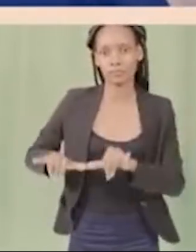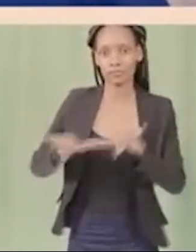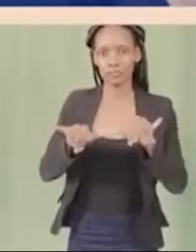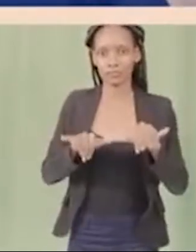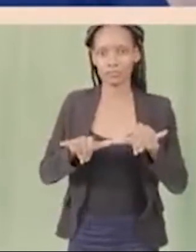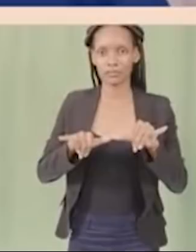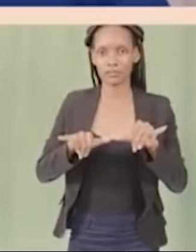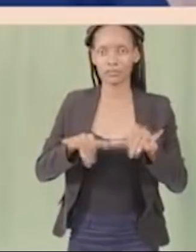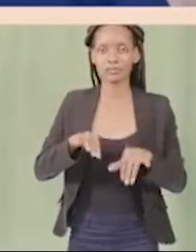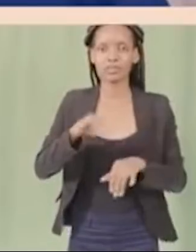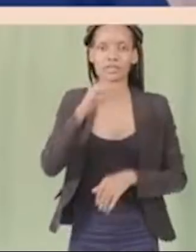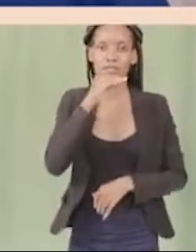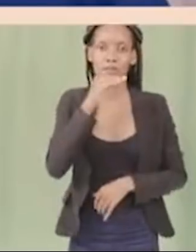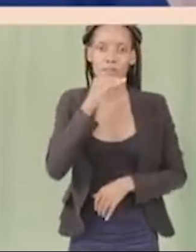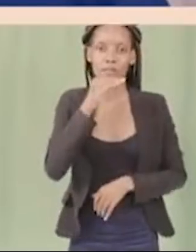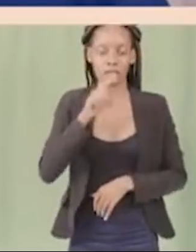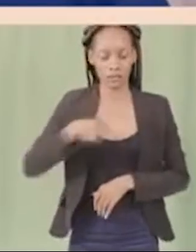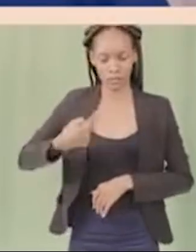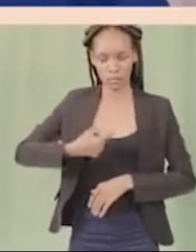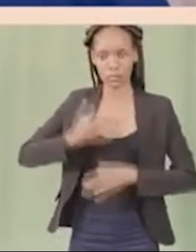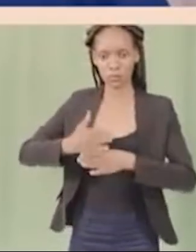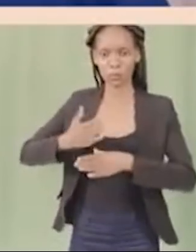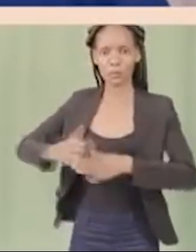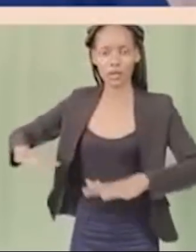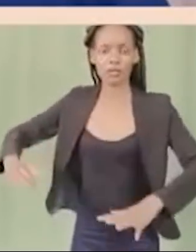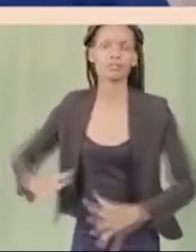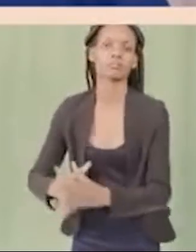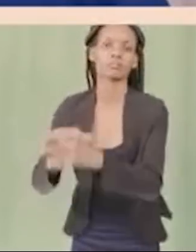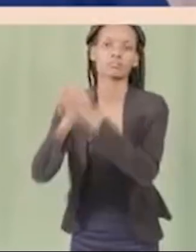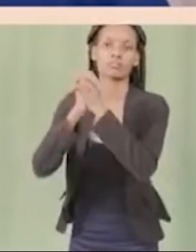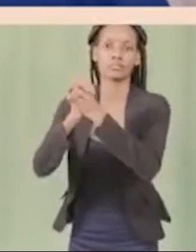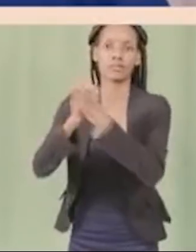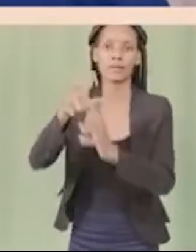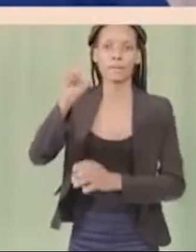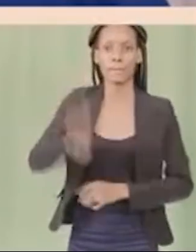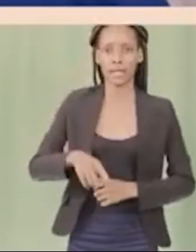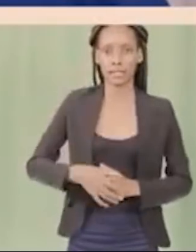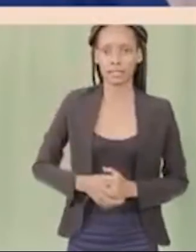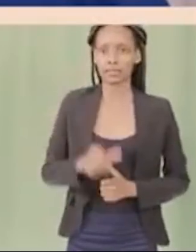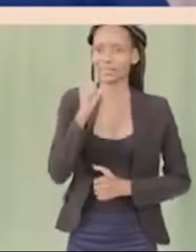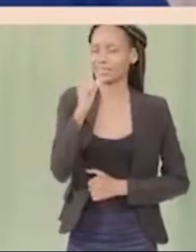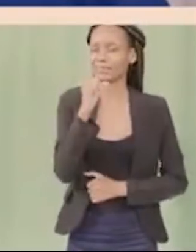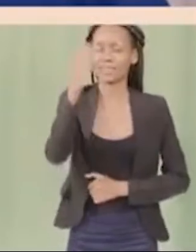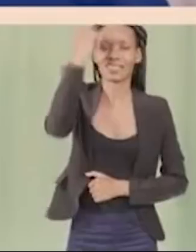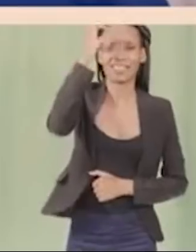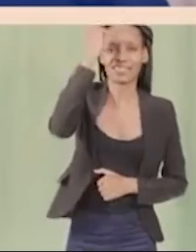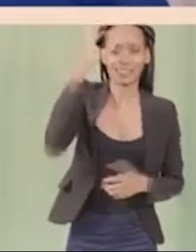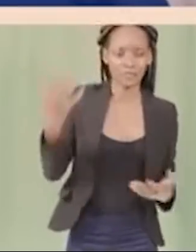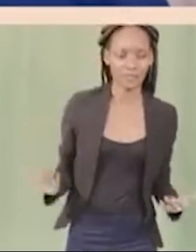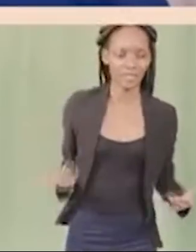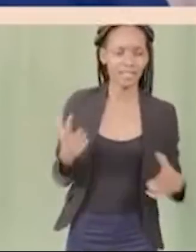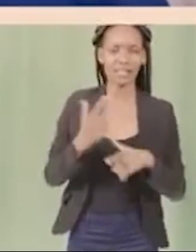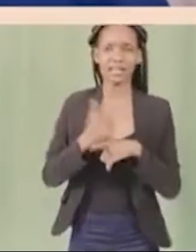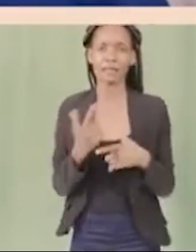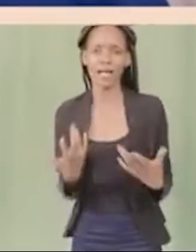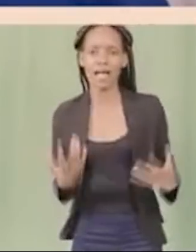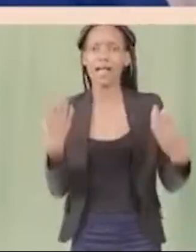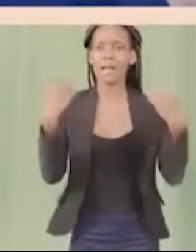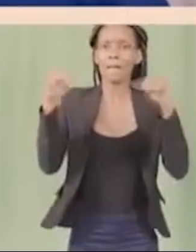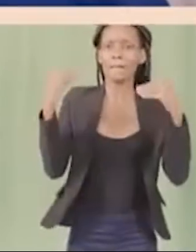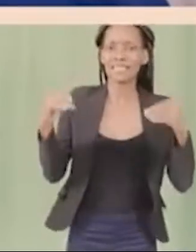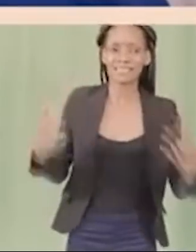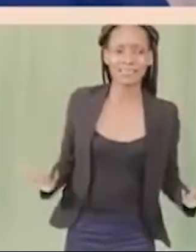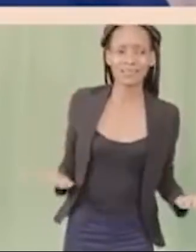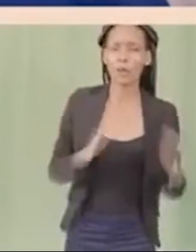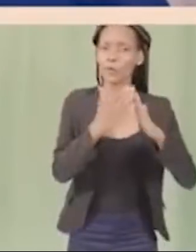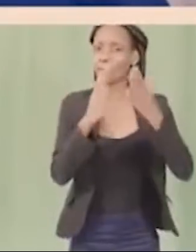that we must all work together, whether as government, labor, business, or communities. We